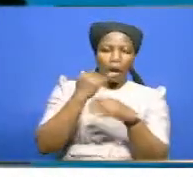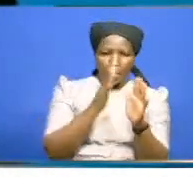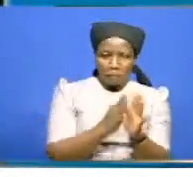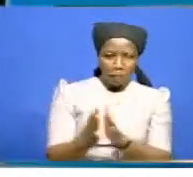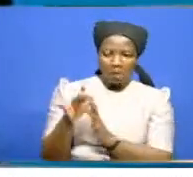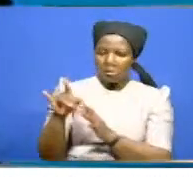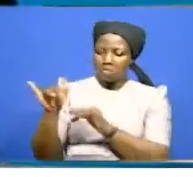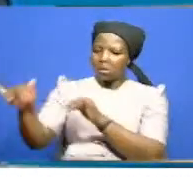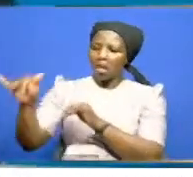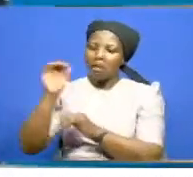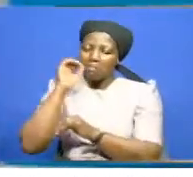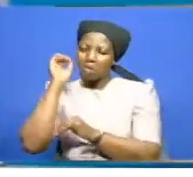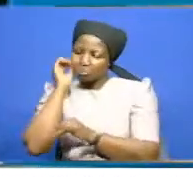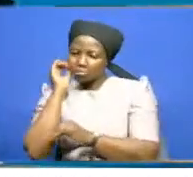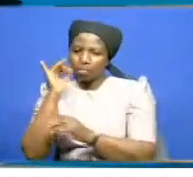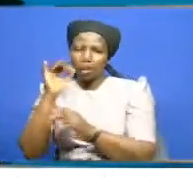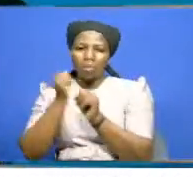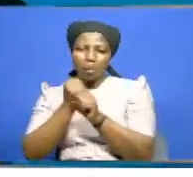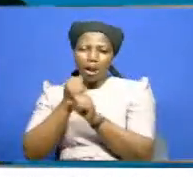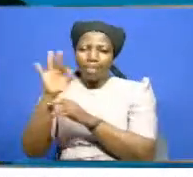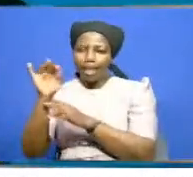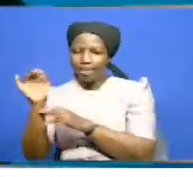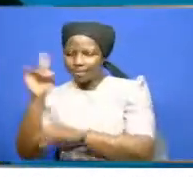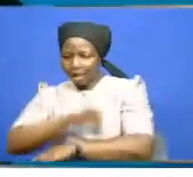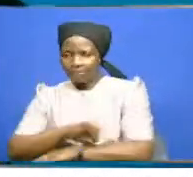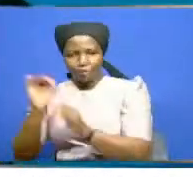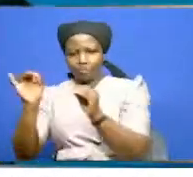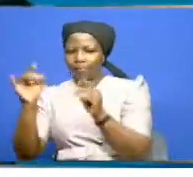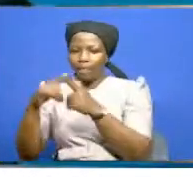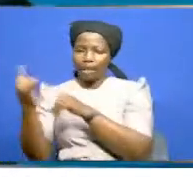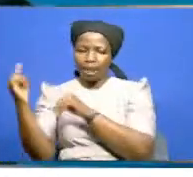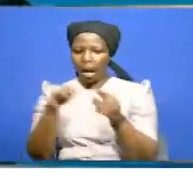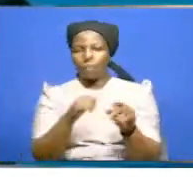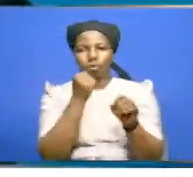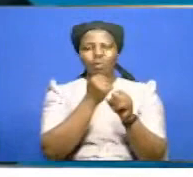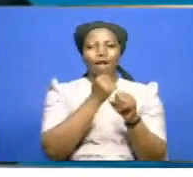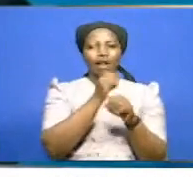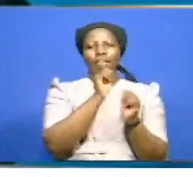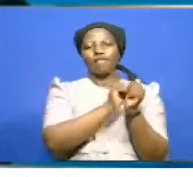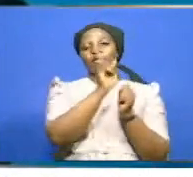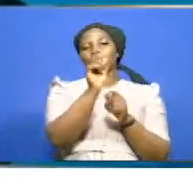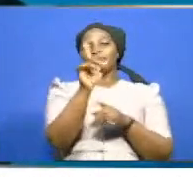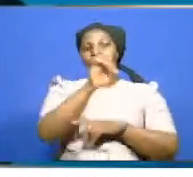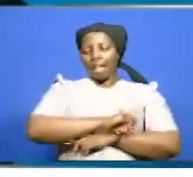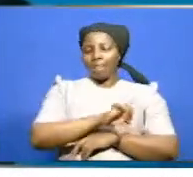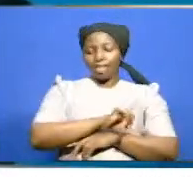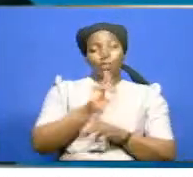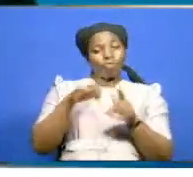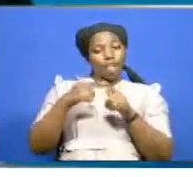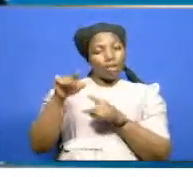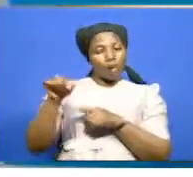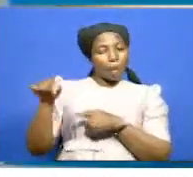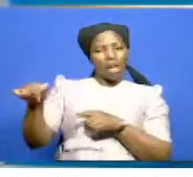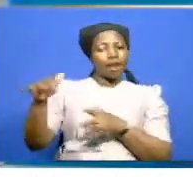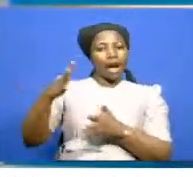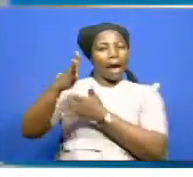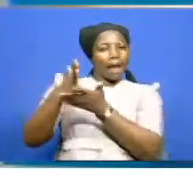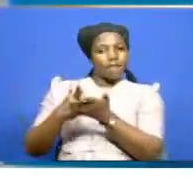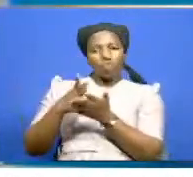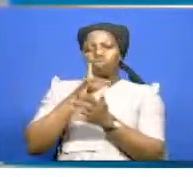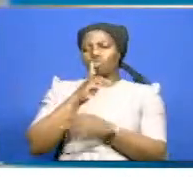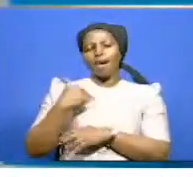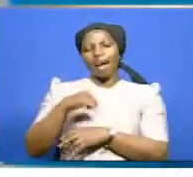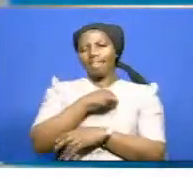you working for 30 days, come for 15 days. But that one also translates into half pay. So we've been having